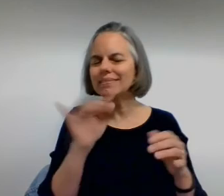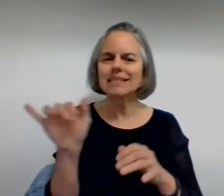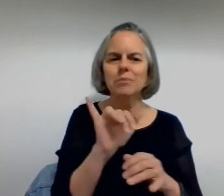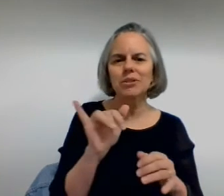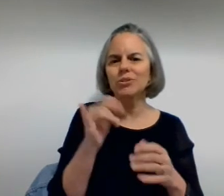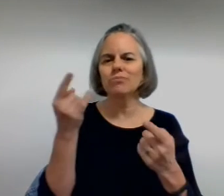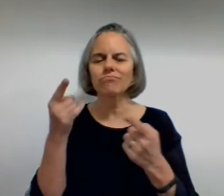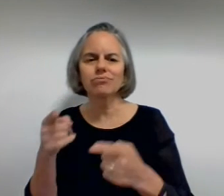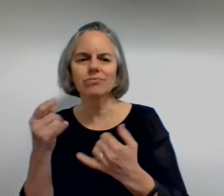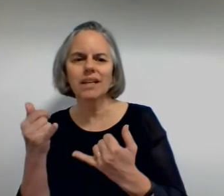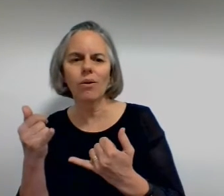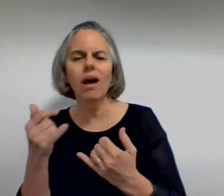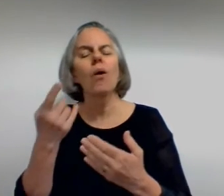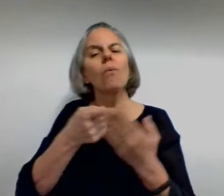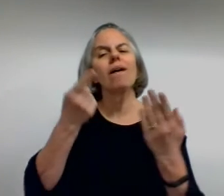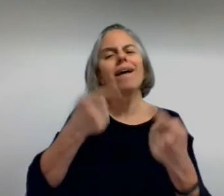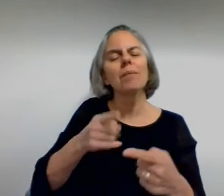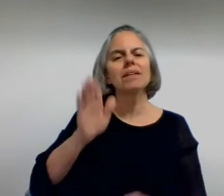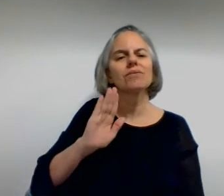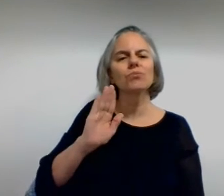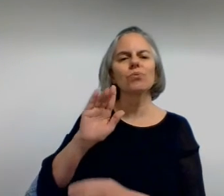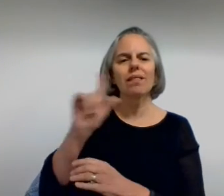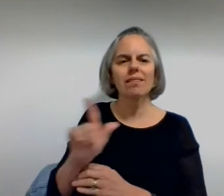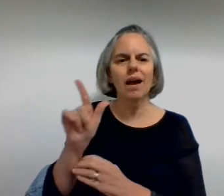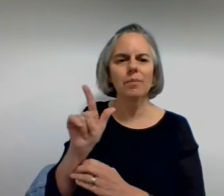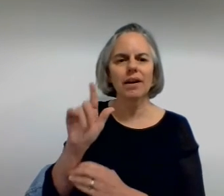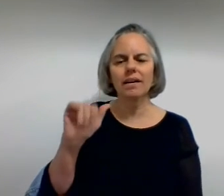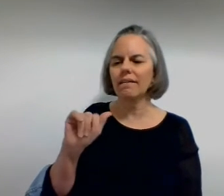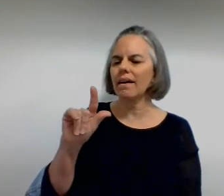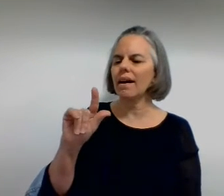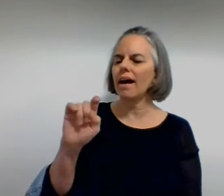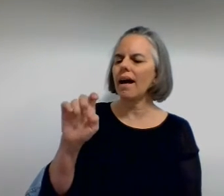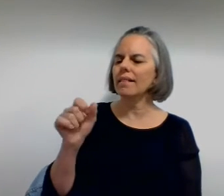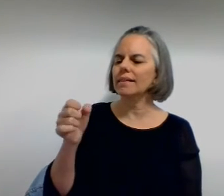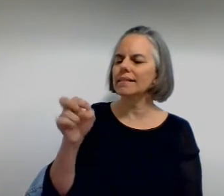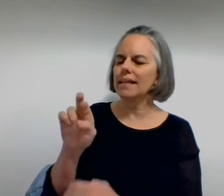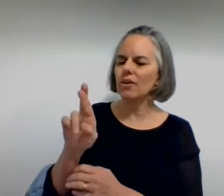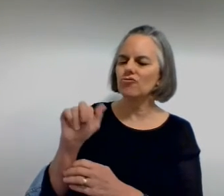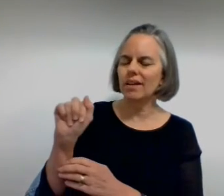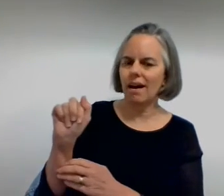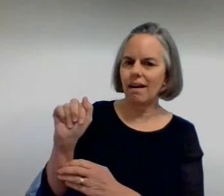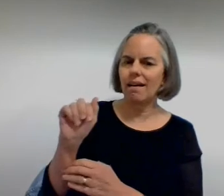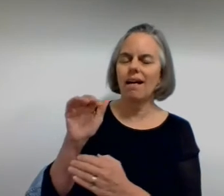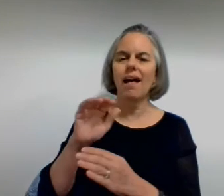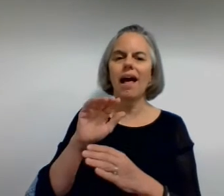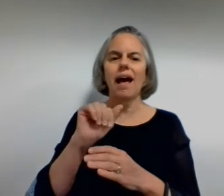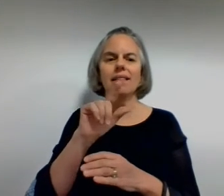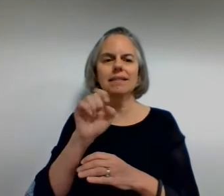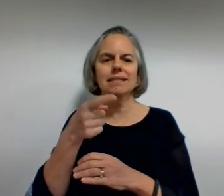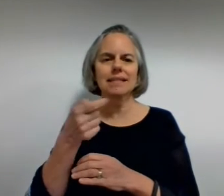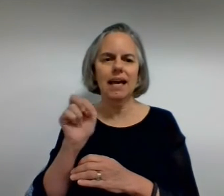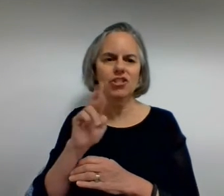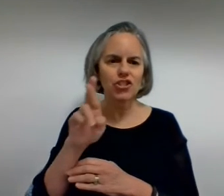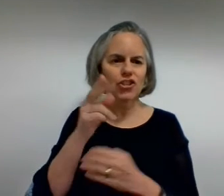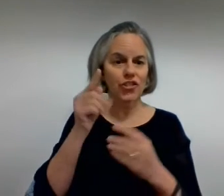is what happened to the Library of Alexandria. So we'll learn about Alexander the Great founded a town in Egypt called Alexandria. It